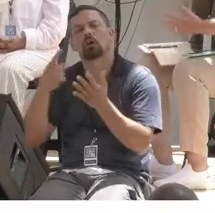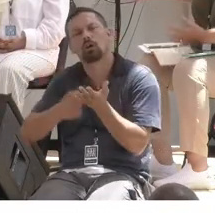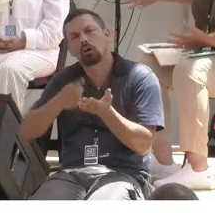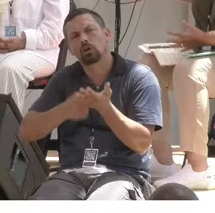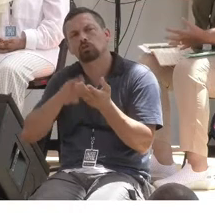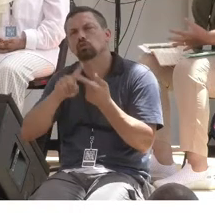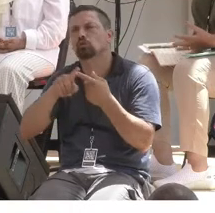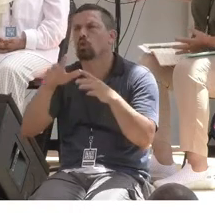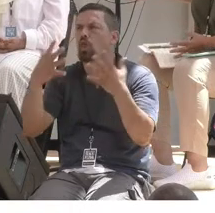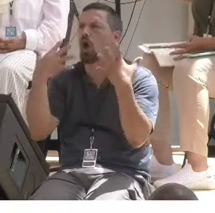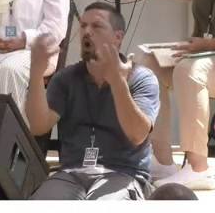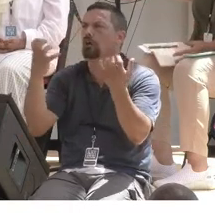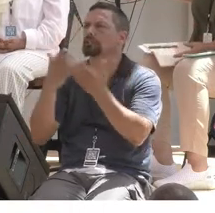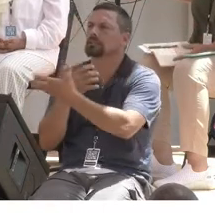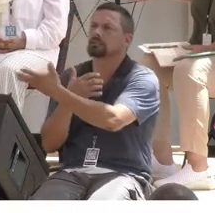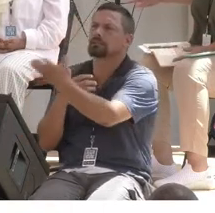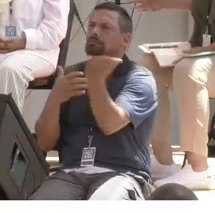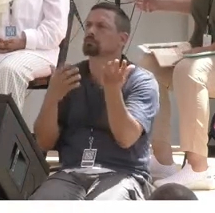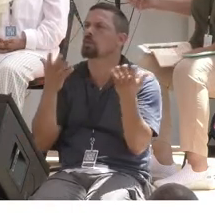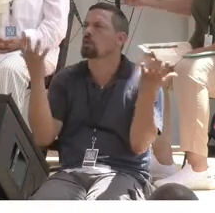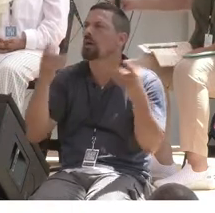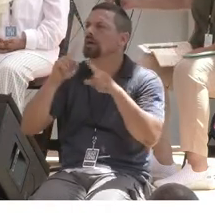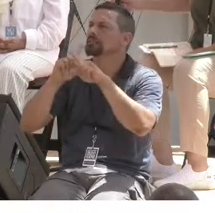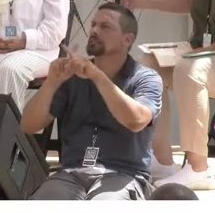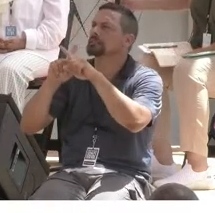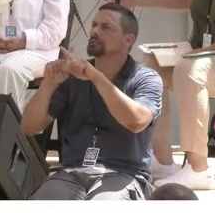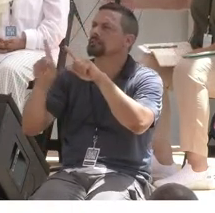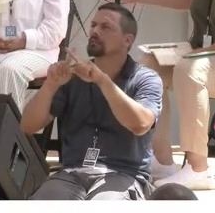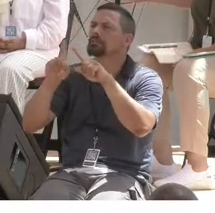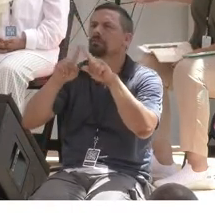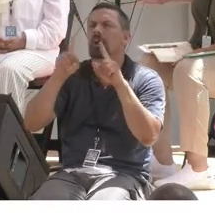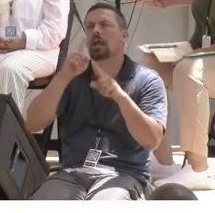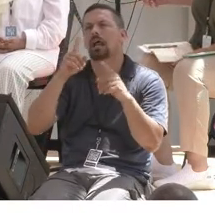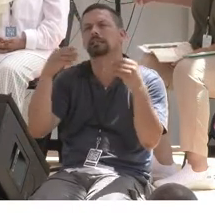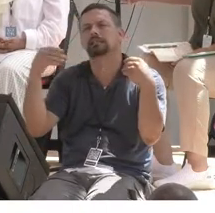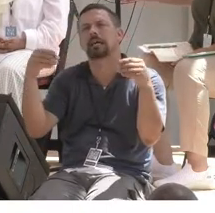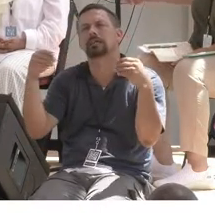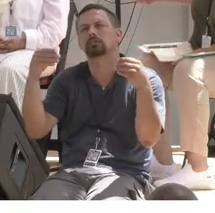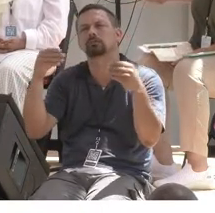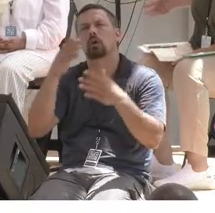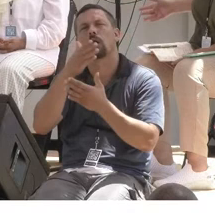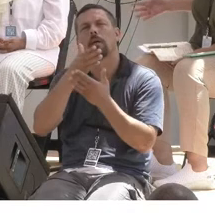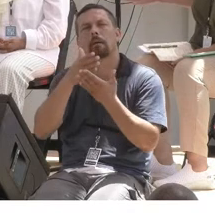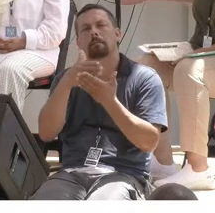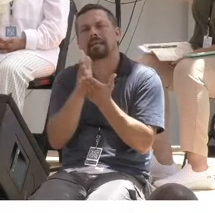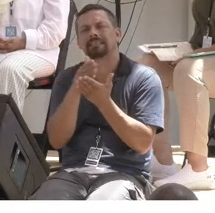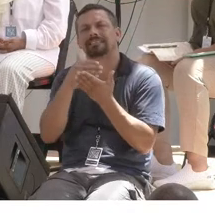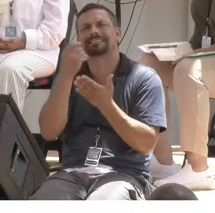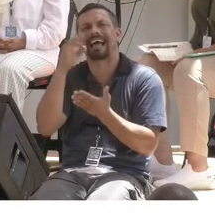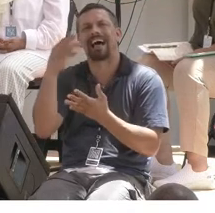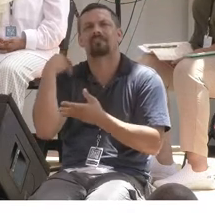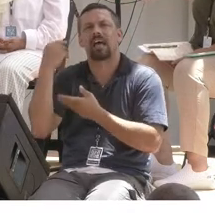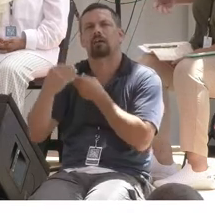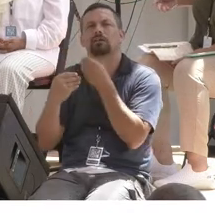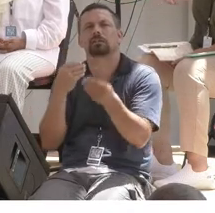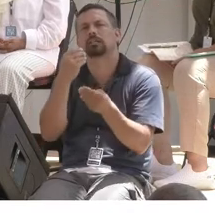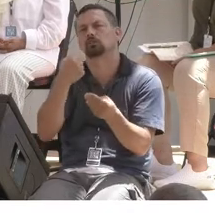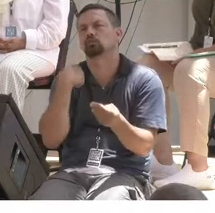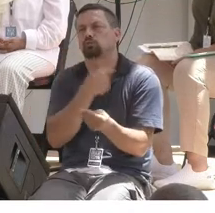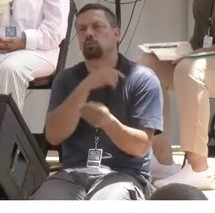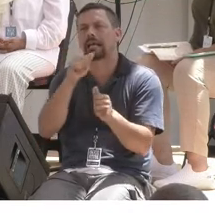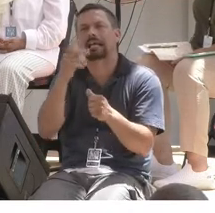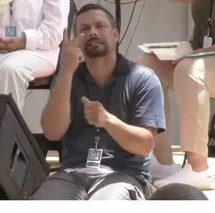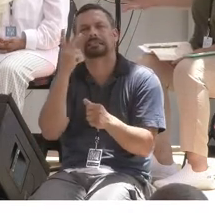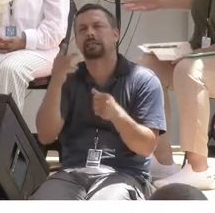the audience, talk us through the different sort of tangible pieces of heritage that we can see from